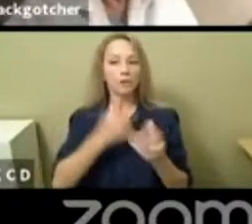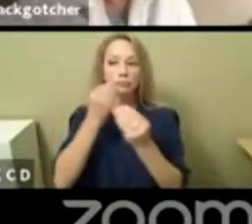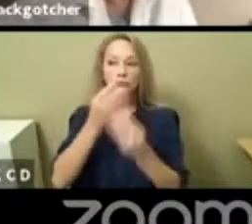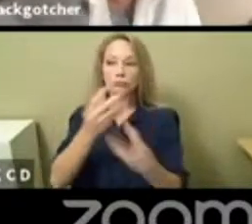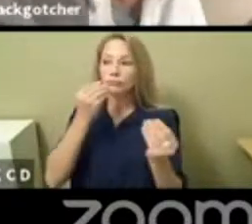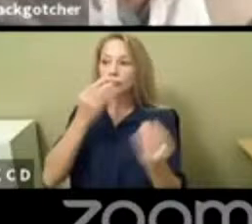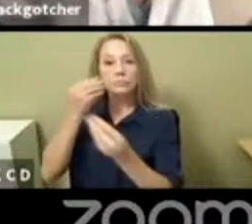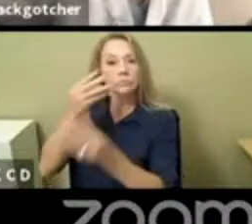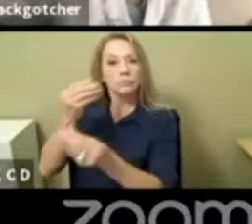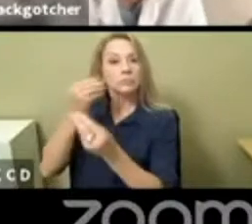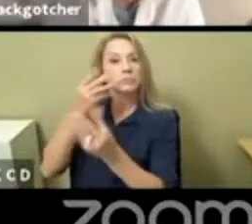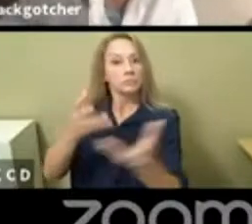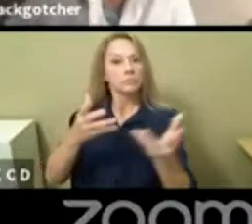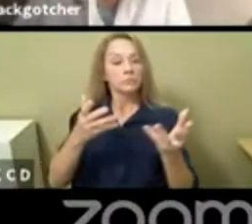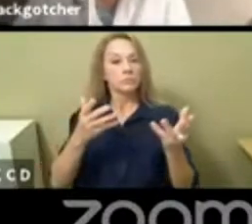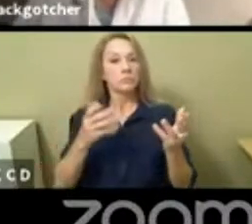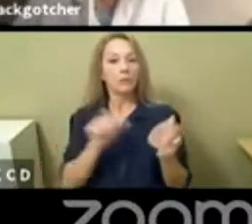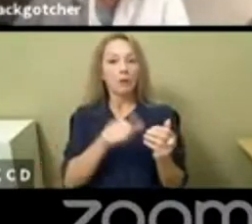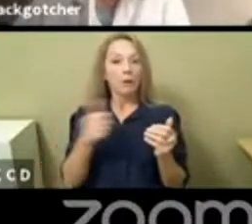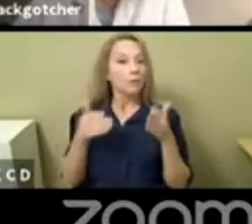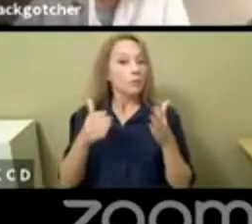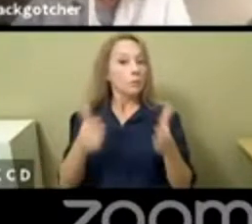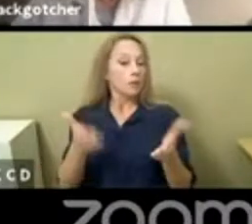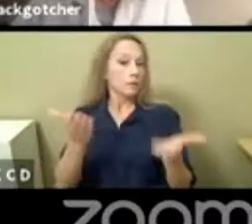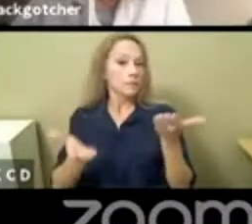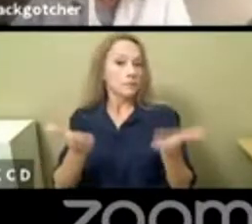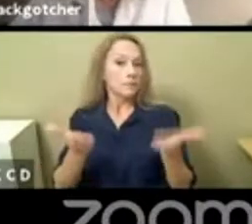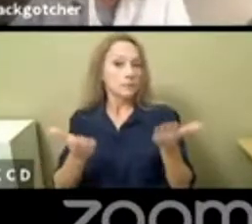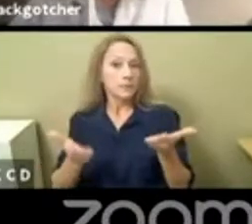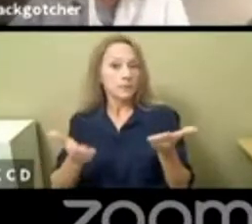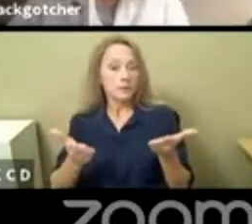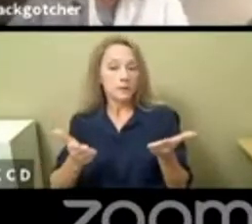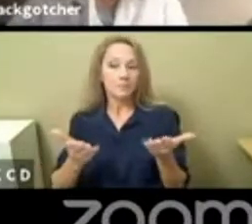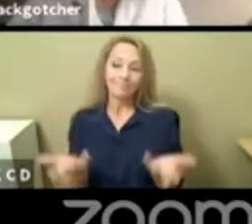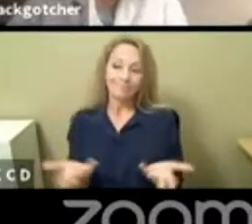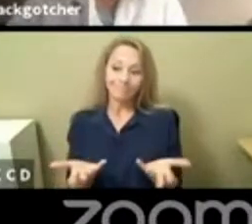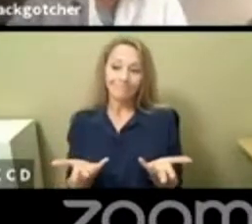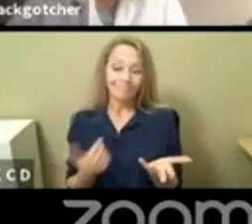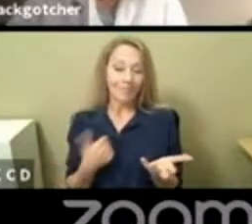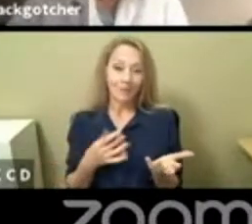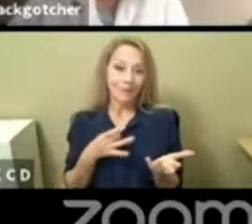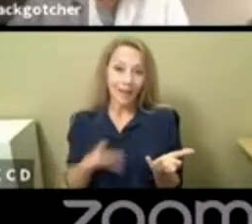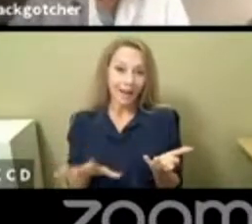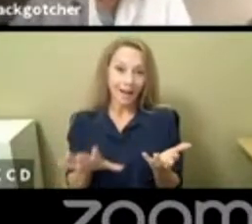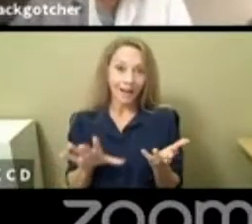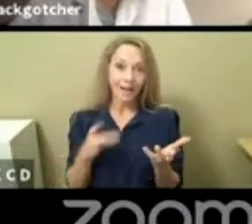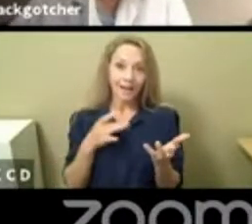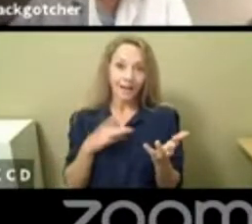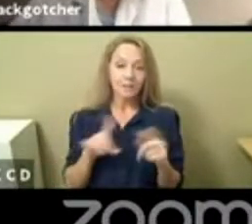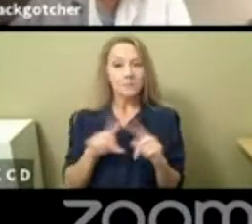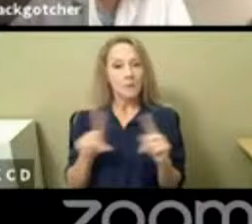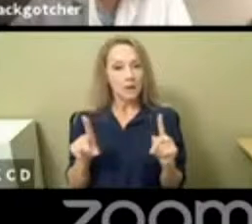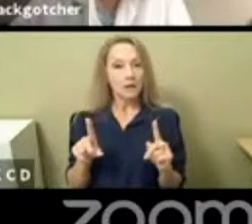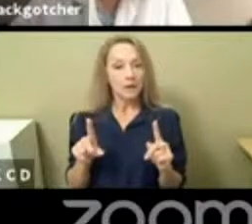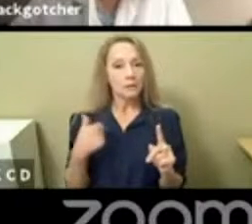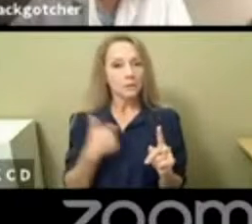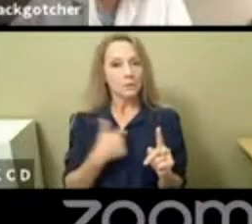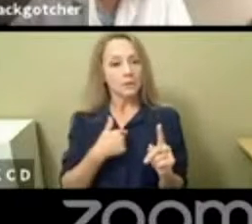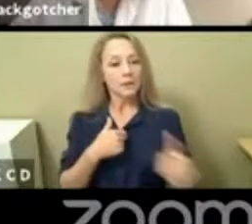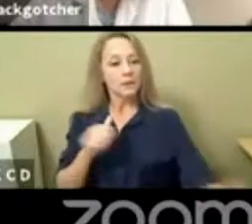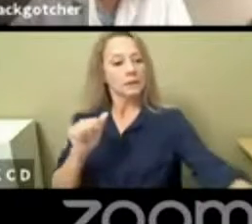other possibility would be, being, I hate to say this and I don't like it, where we would be available to be